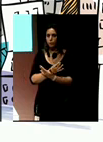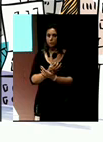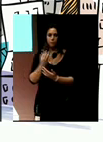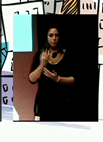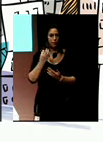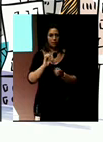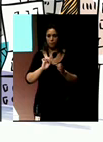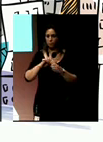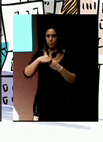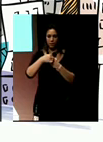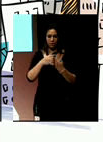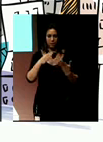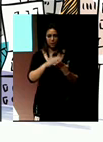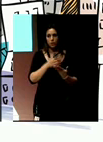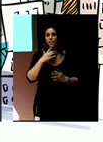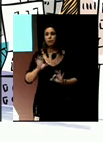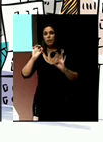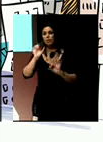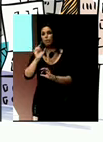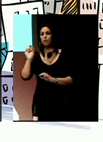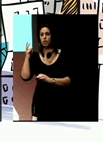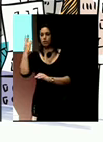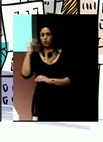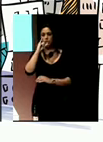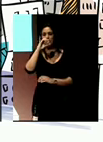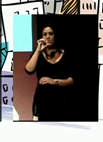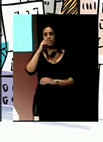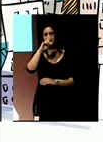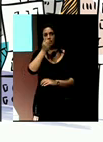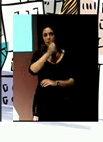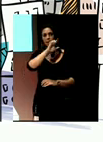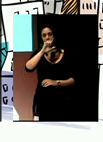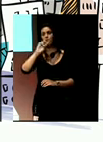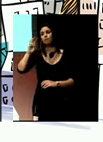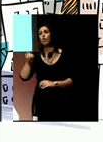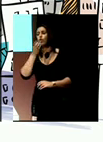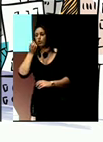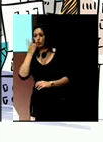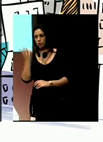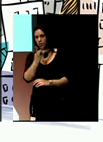is thanks to the great team we have in the accessibility